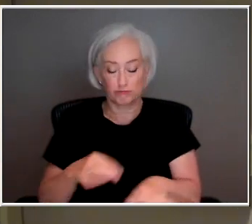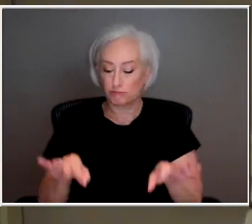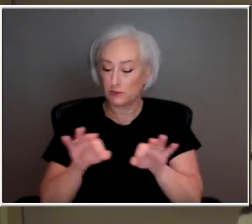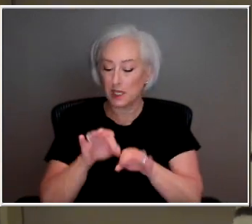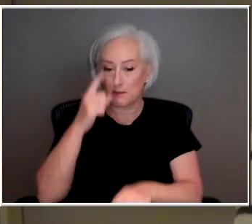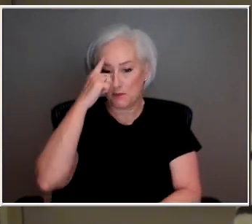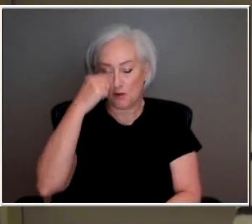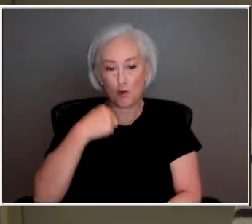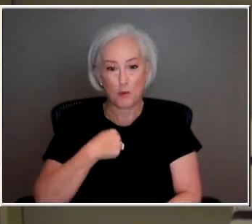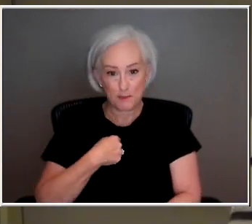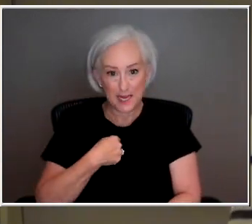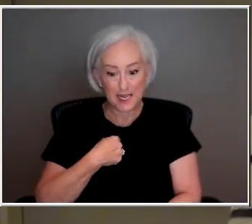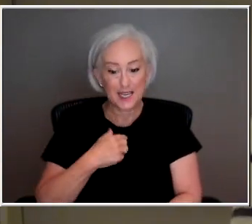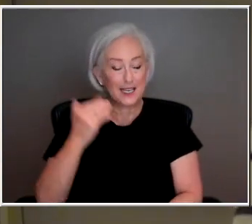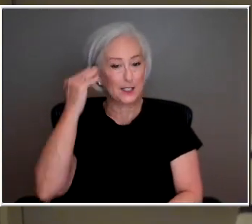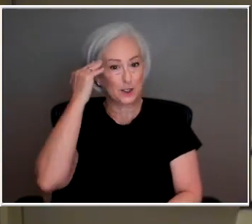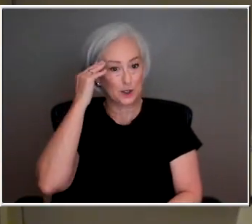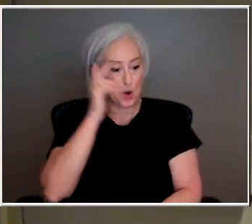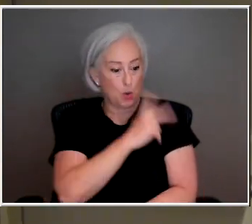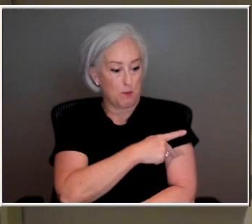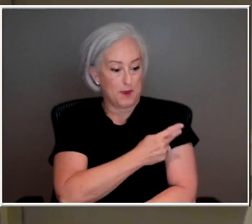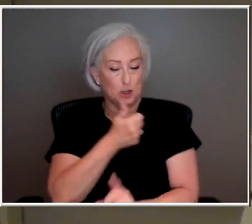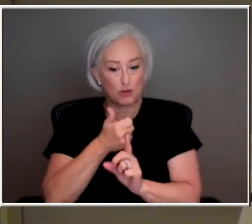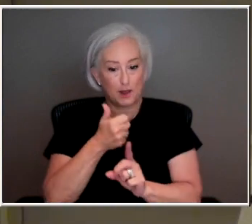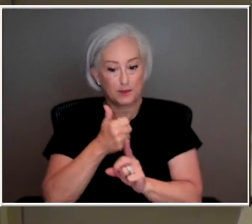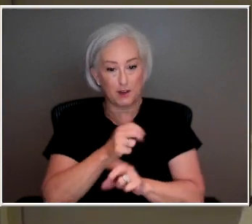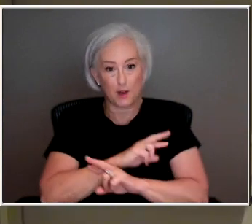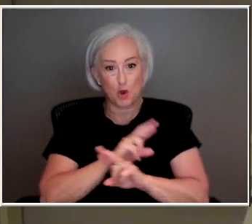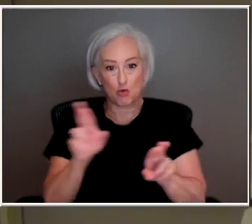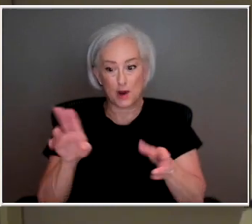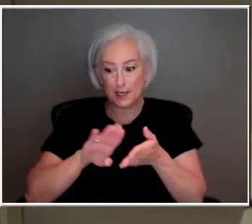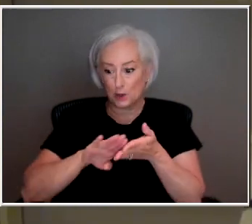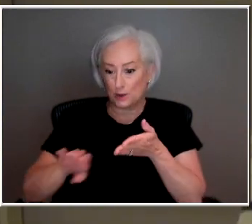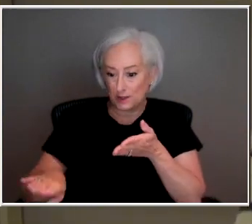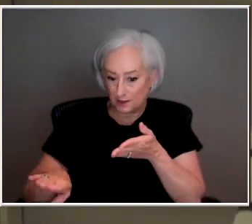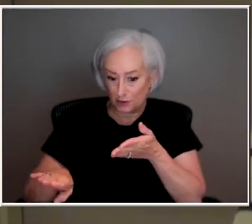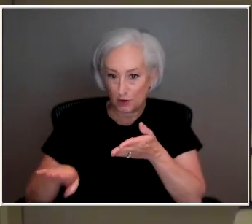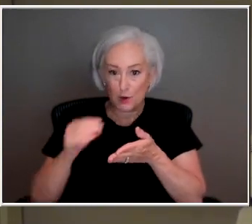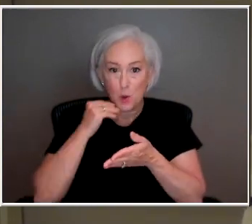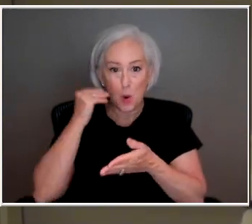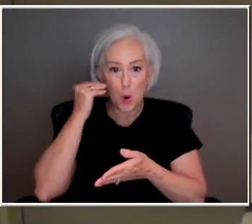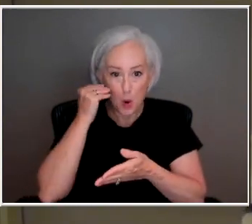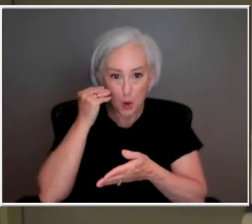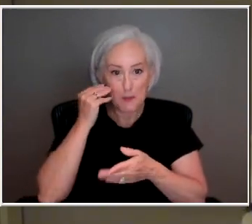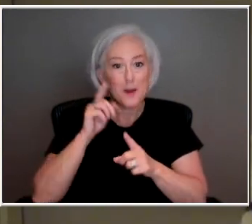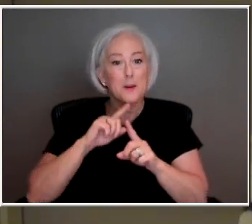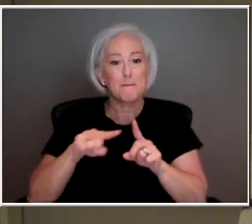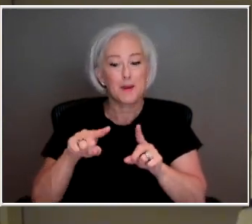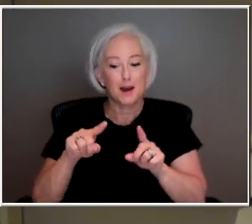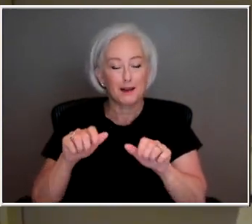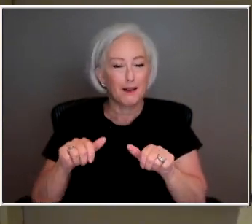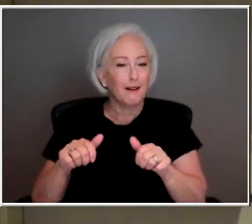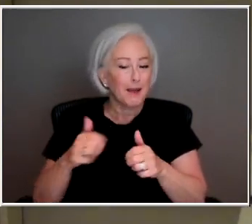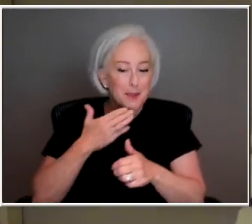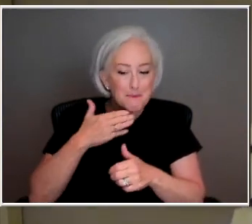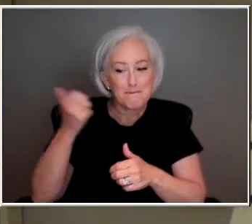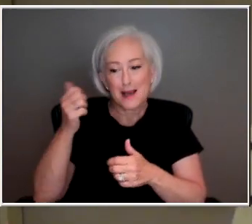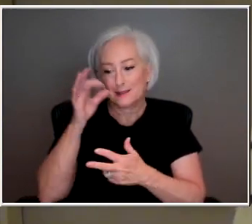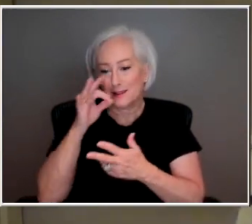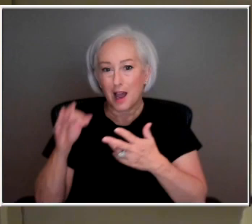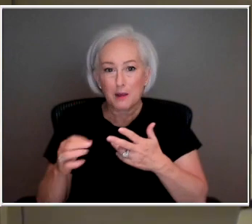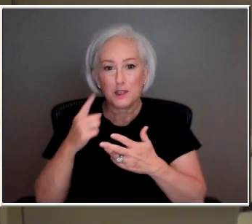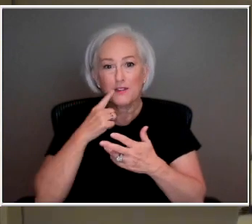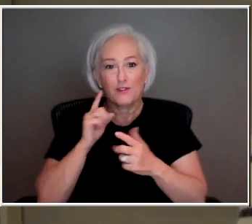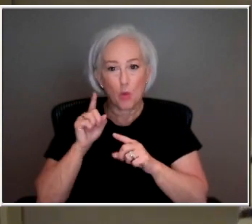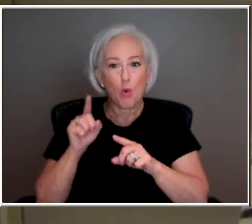ready for discharge, but that they're actually have the most optimal outcome that we can provide to them by the time they're going to school. So